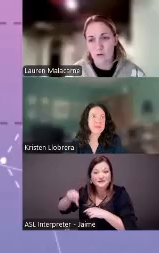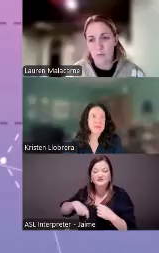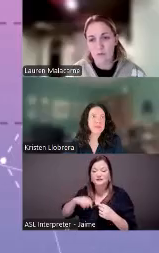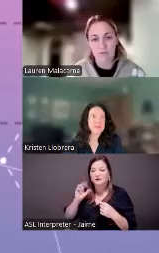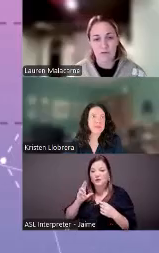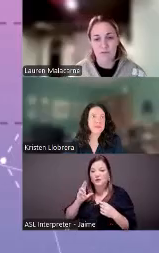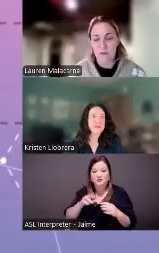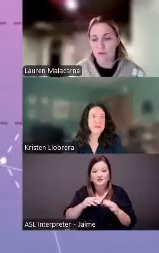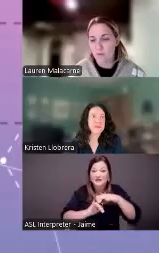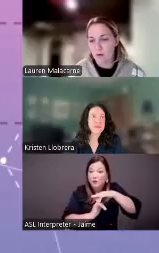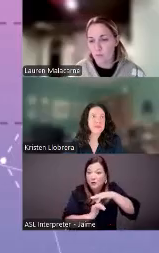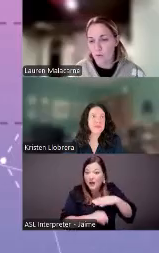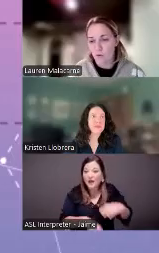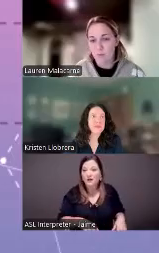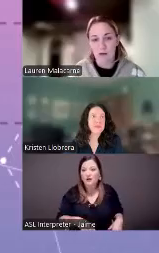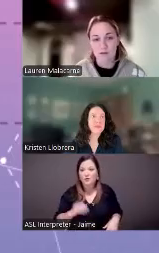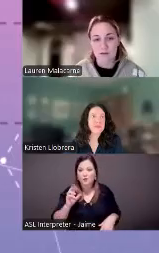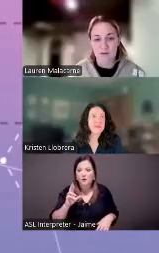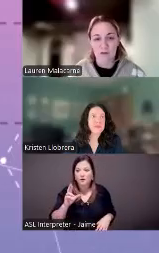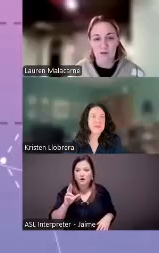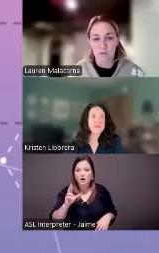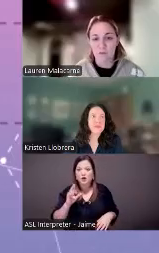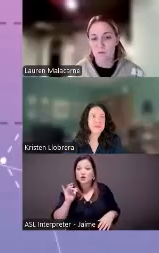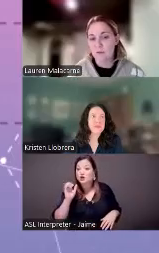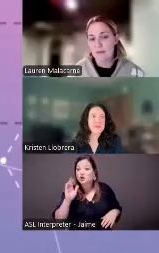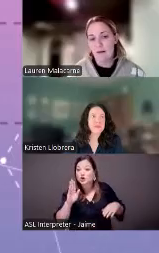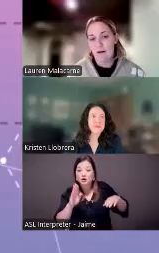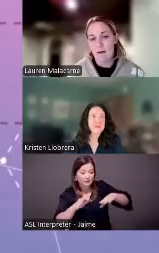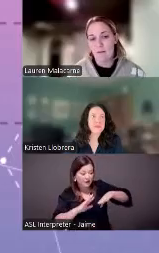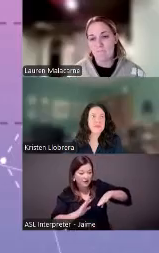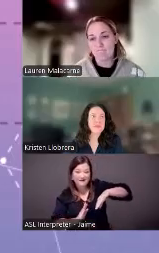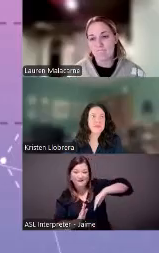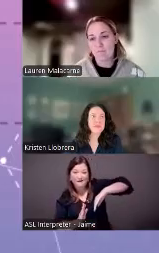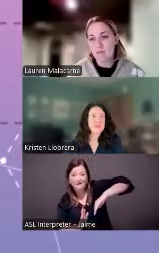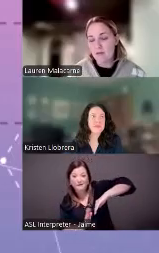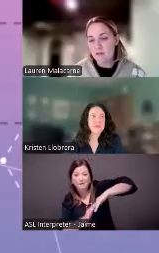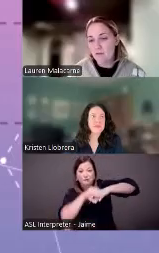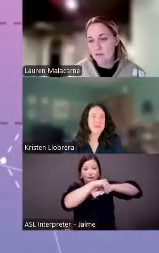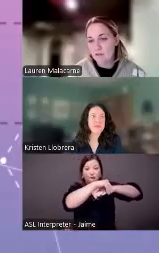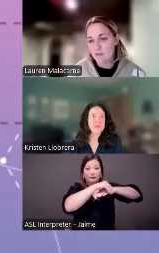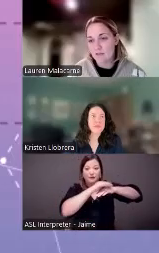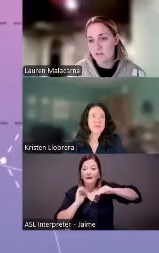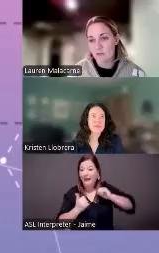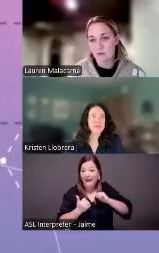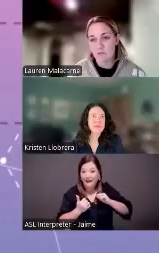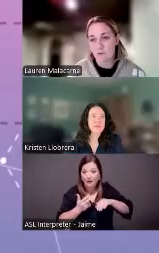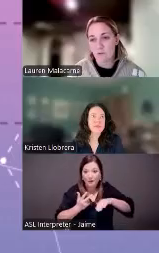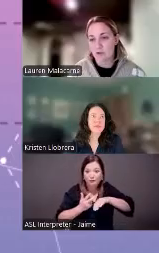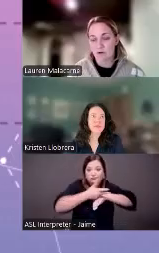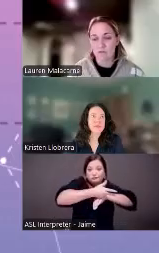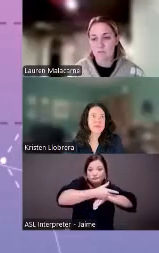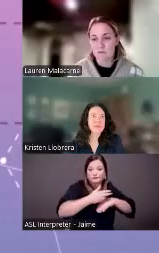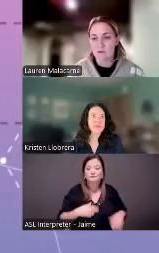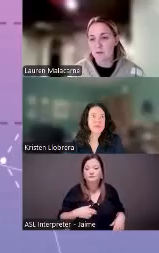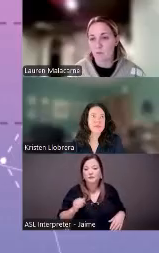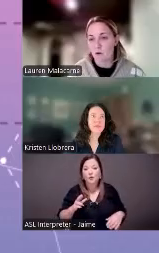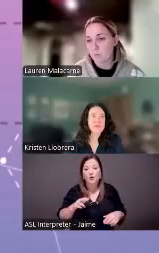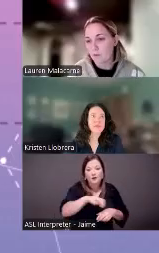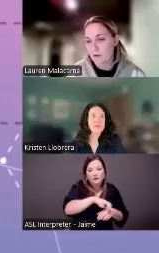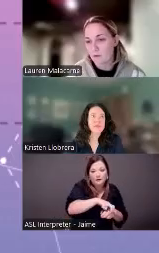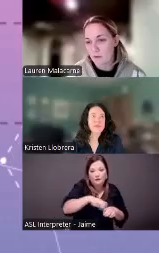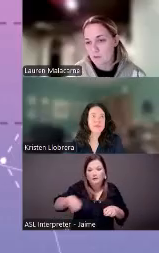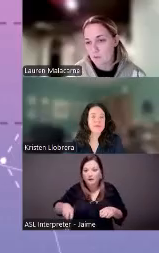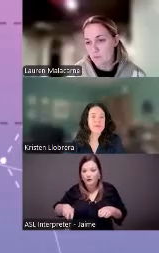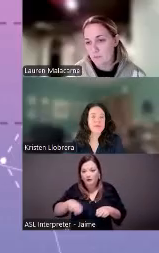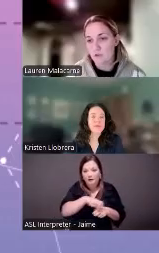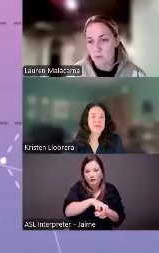a curb if maybe a ramp or a curb cut isn't available. And then even getting into and out of your wheelchair in slightly more